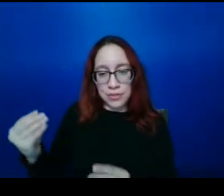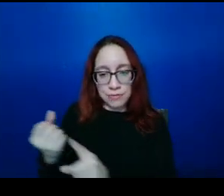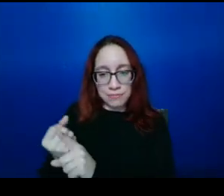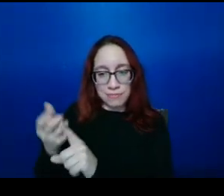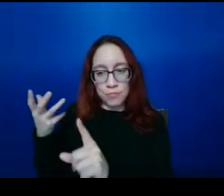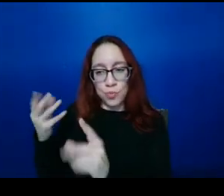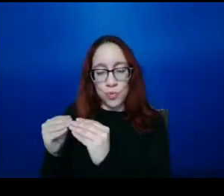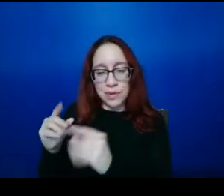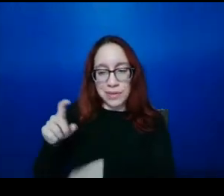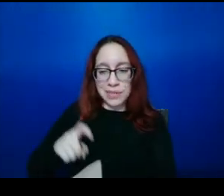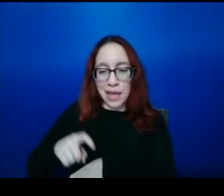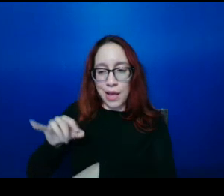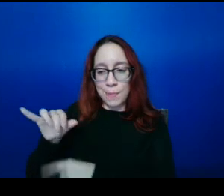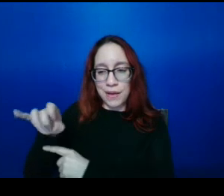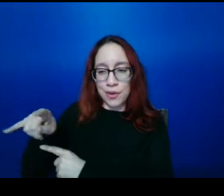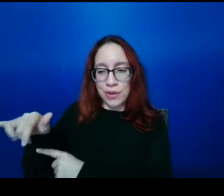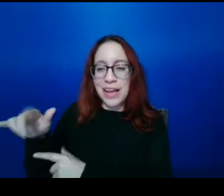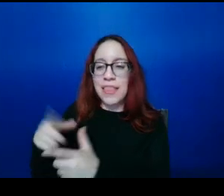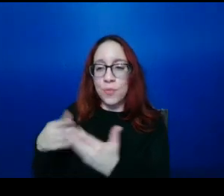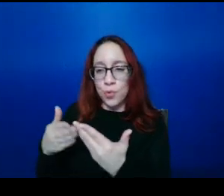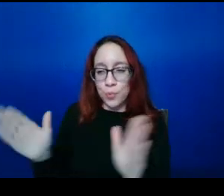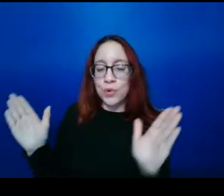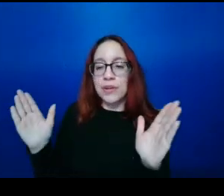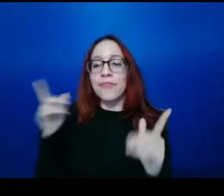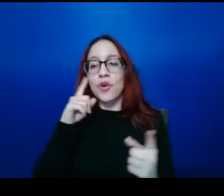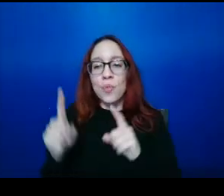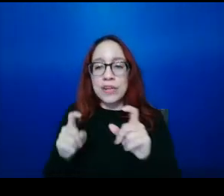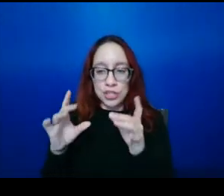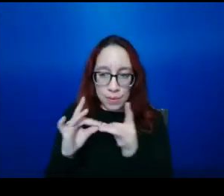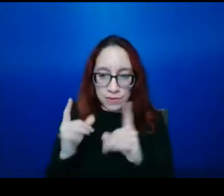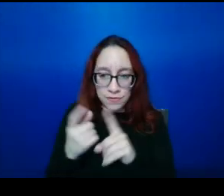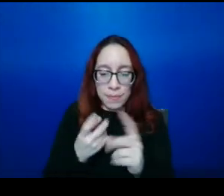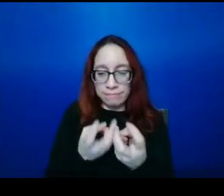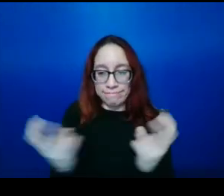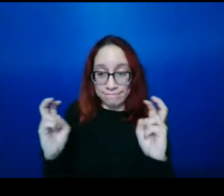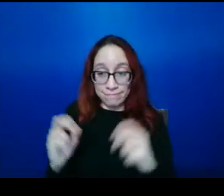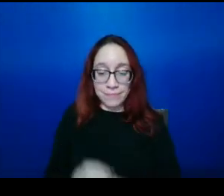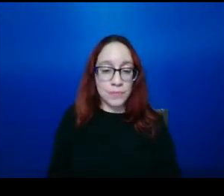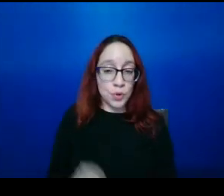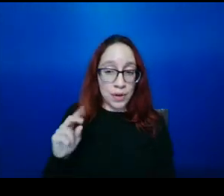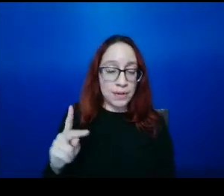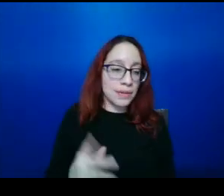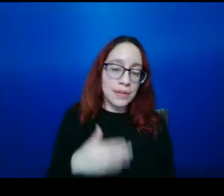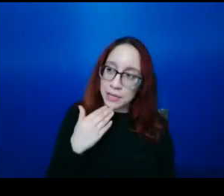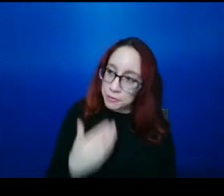about Time Equities, and then we'll open the floor to questions and comments from my colleagues. All right.